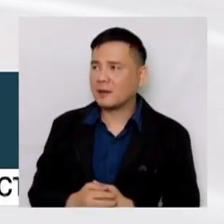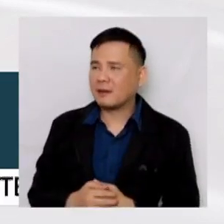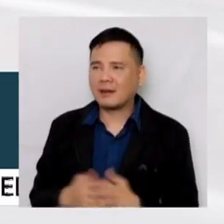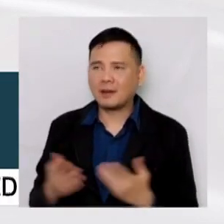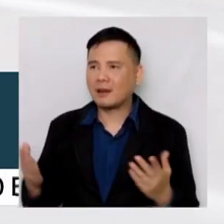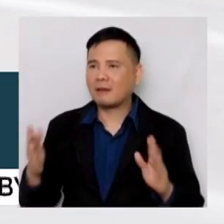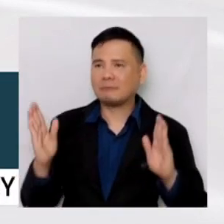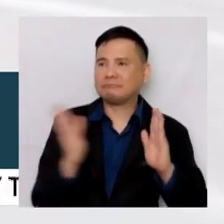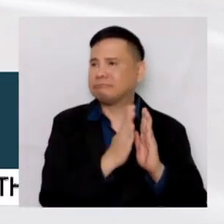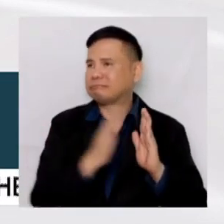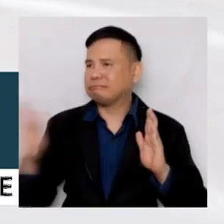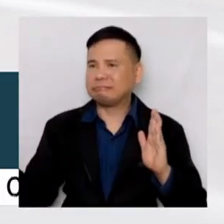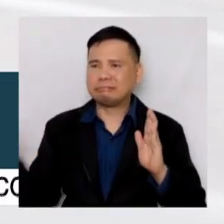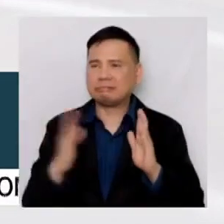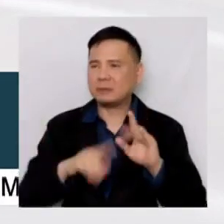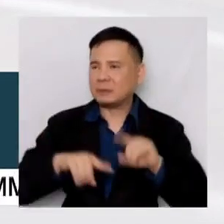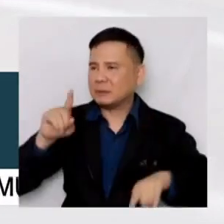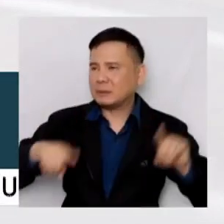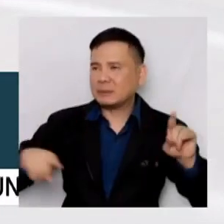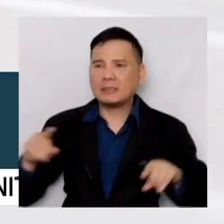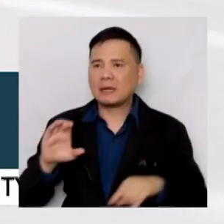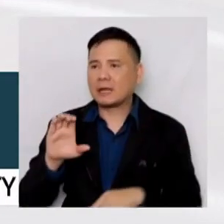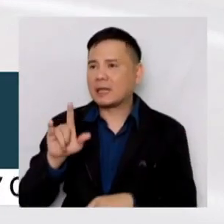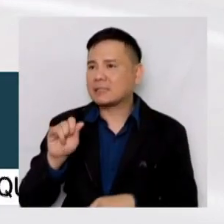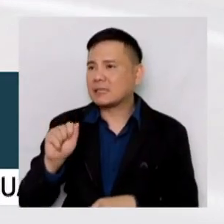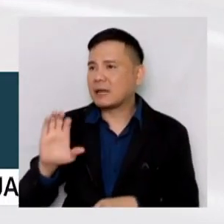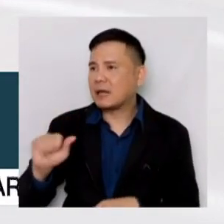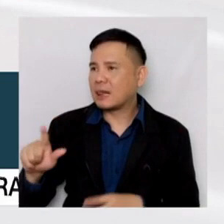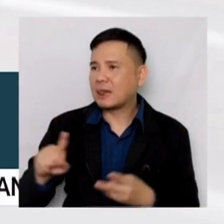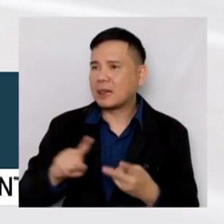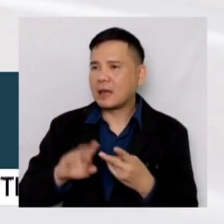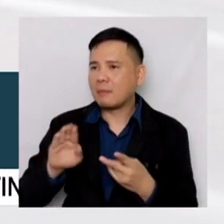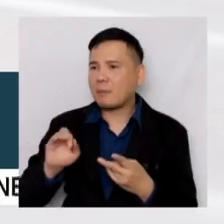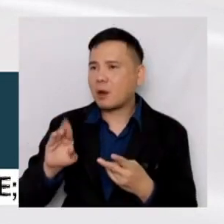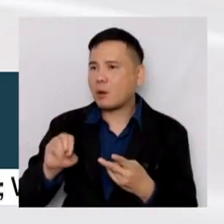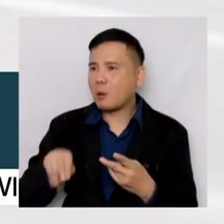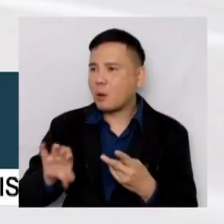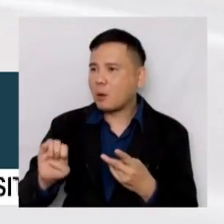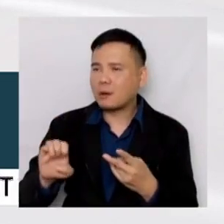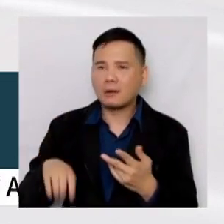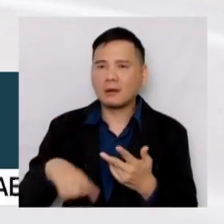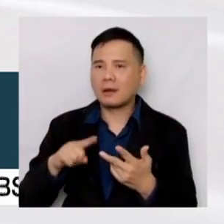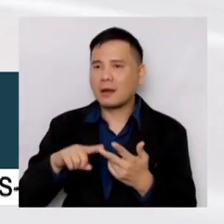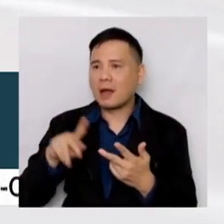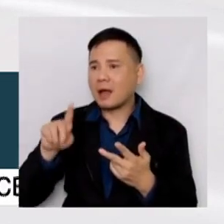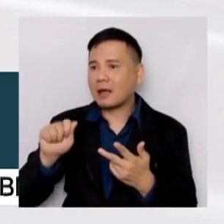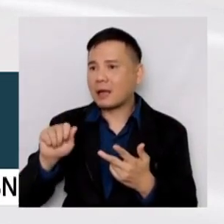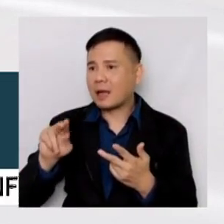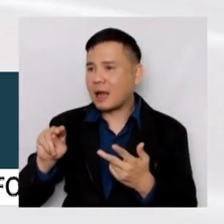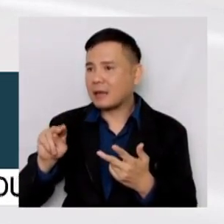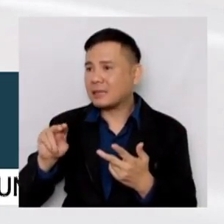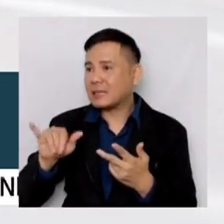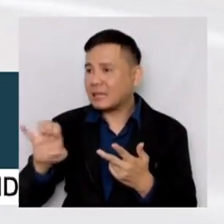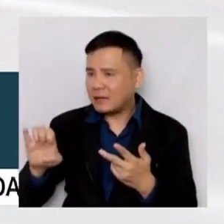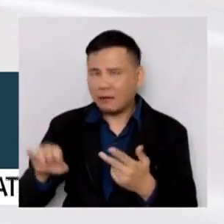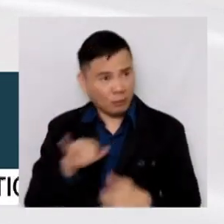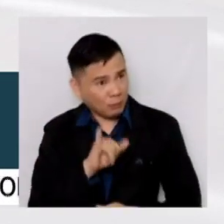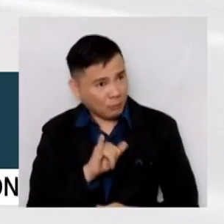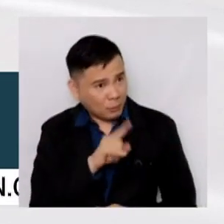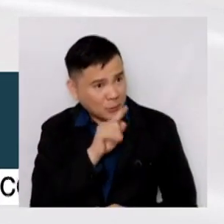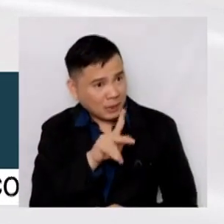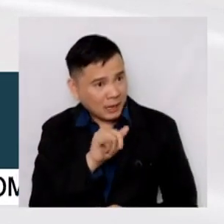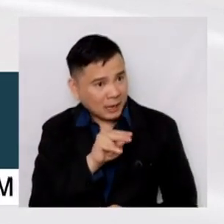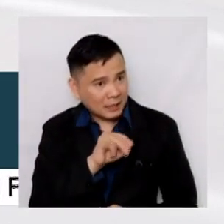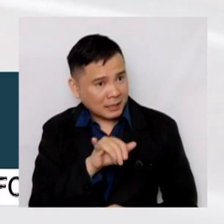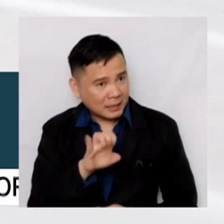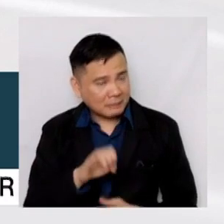I have classical music. I have Baroque. I have Kanye. I have. You have Kanye. Yeah, why not? Cool. Are you a